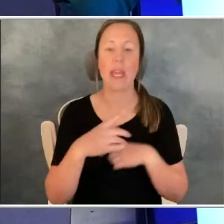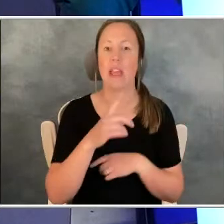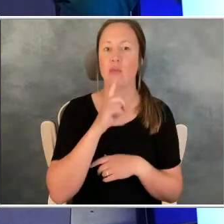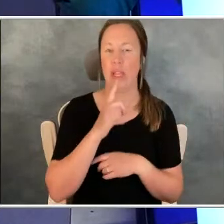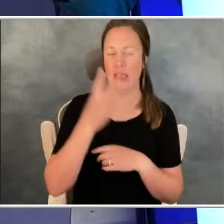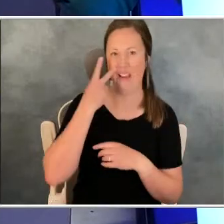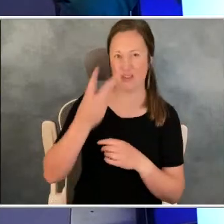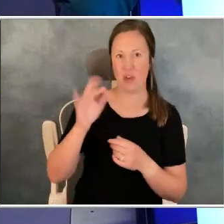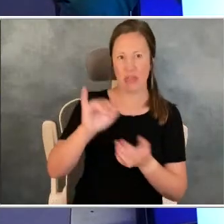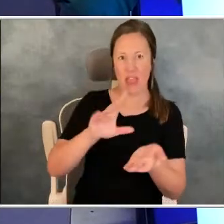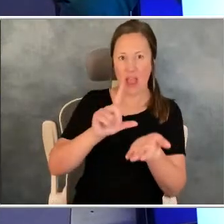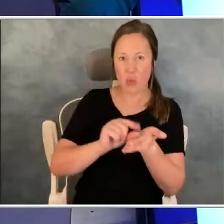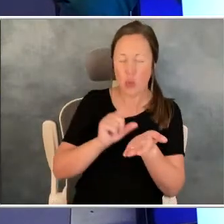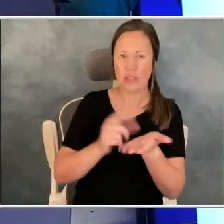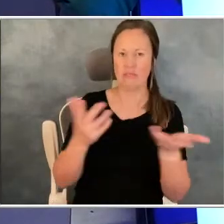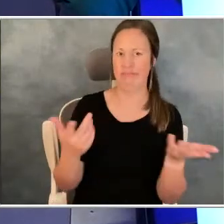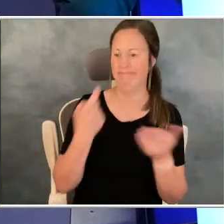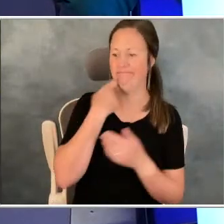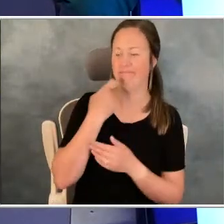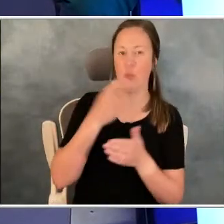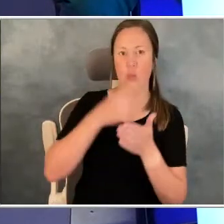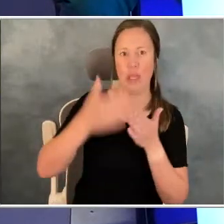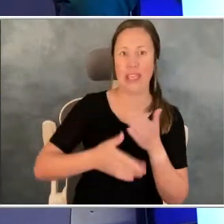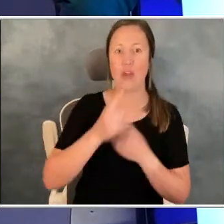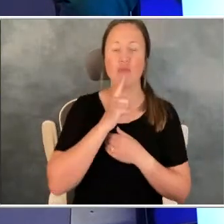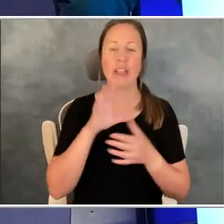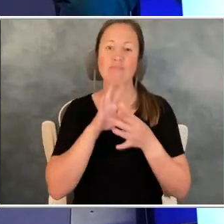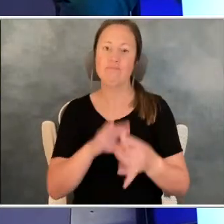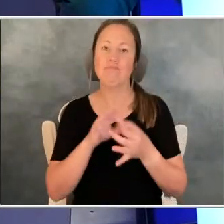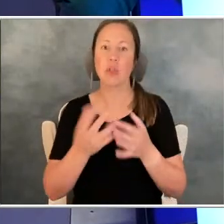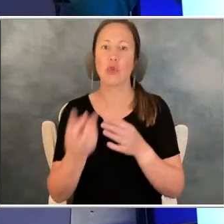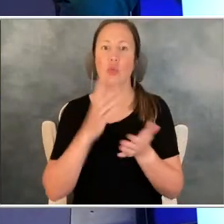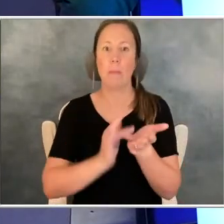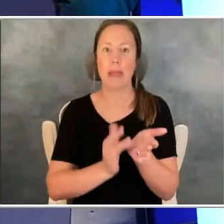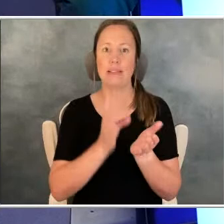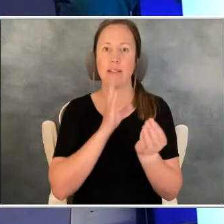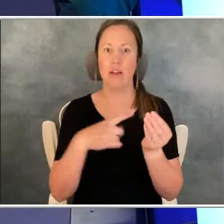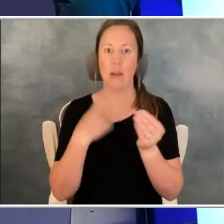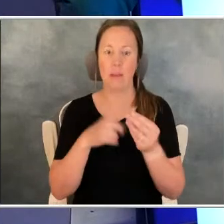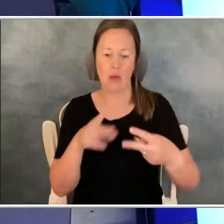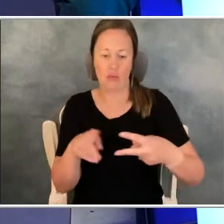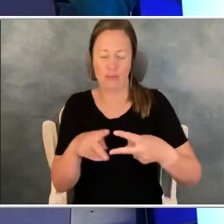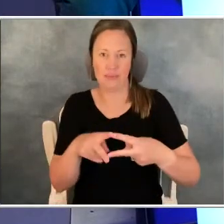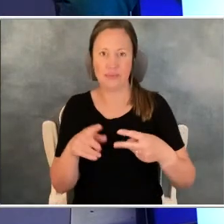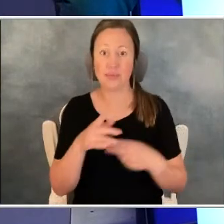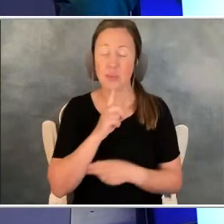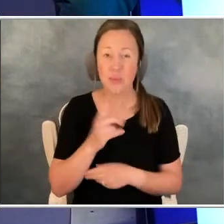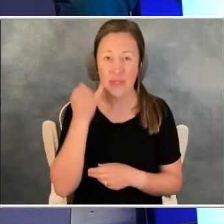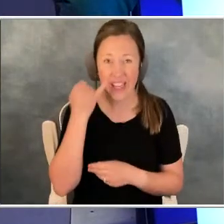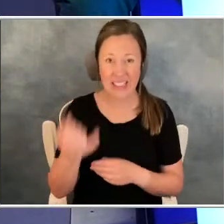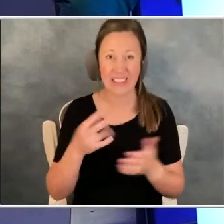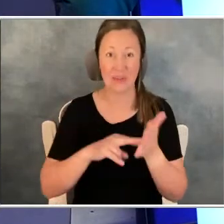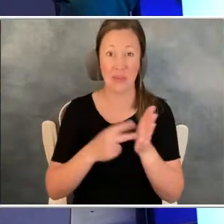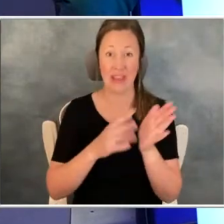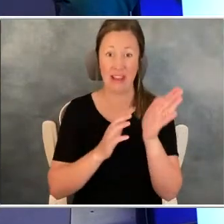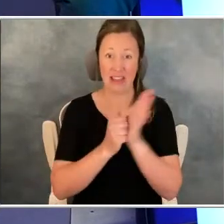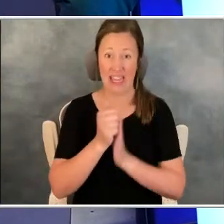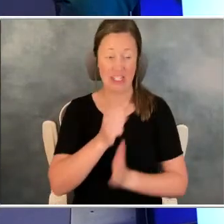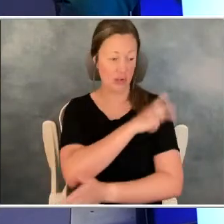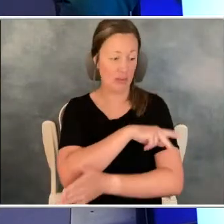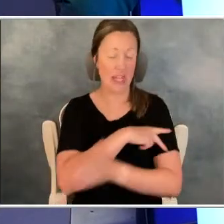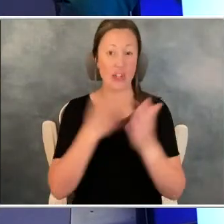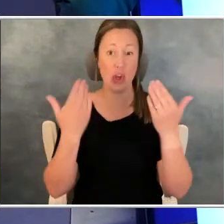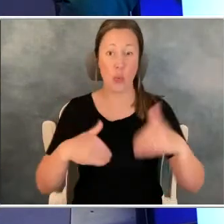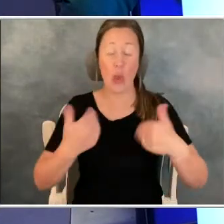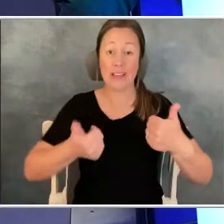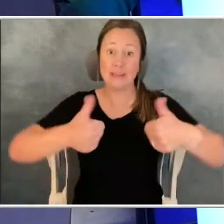specifically referencing the two drugs we just mentioned, Cisplatin and Carboplatin, right, with the idea that there are cancer patients who are getting denied these therapies because they